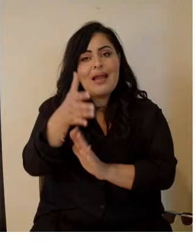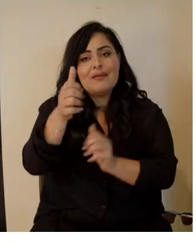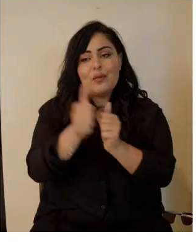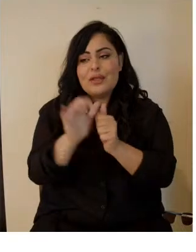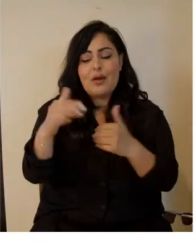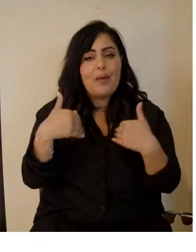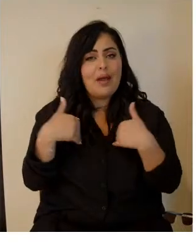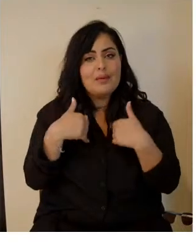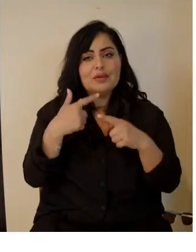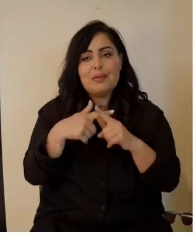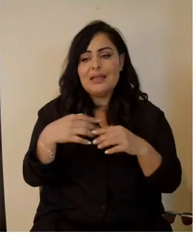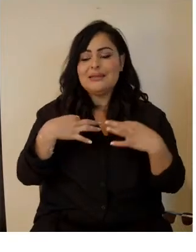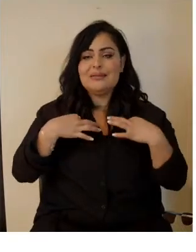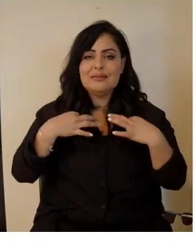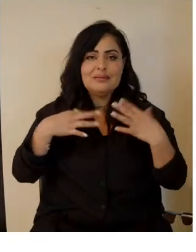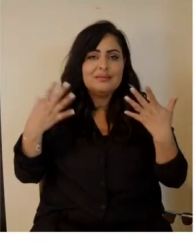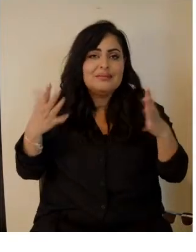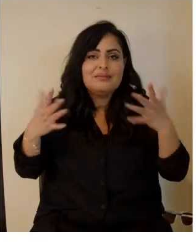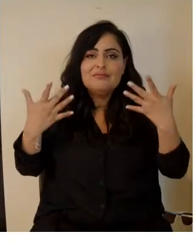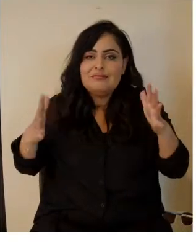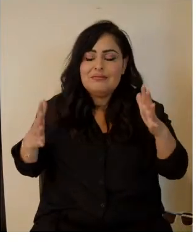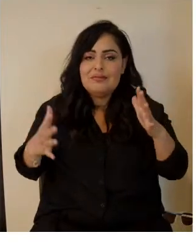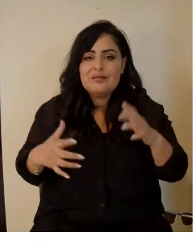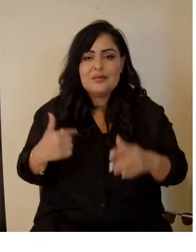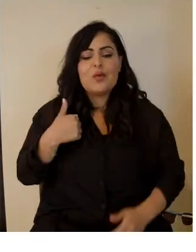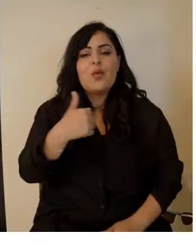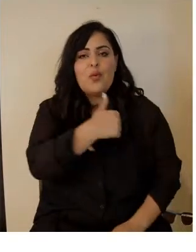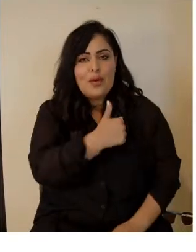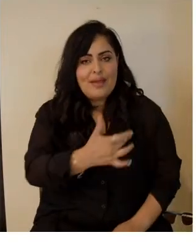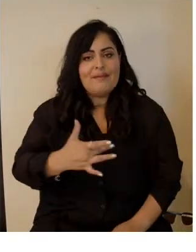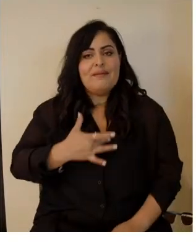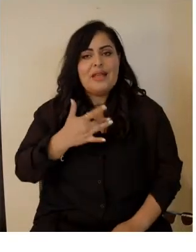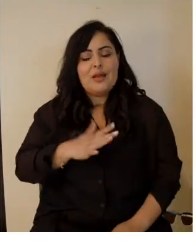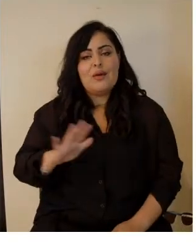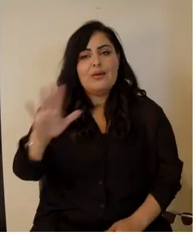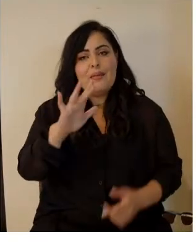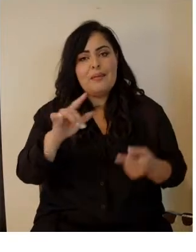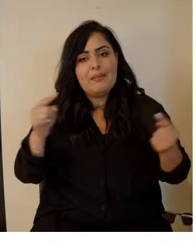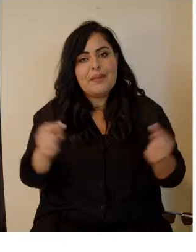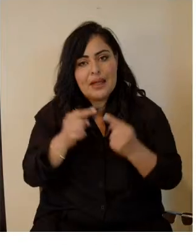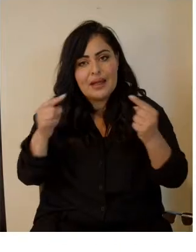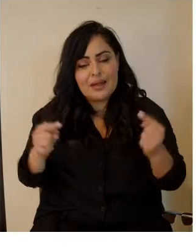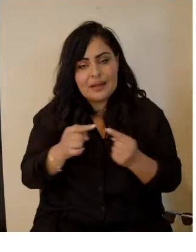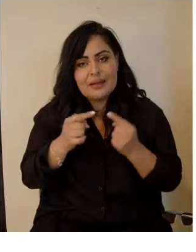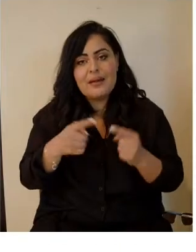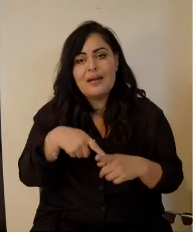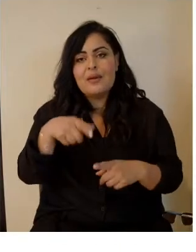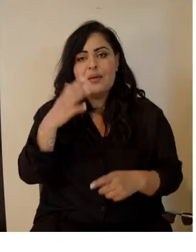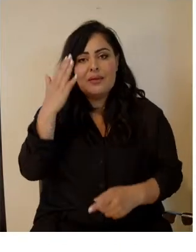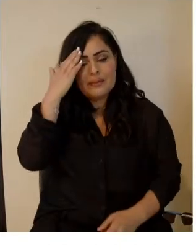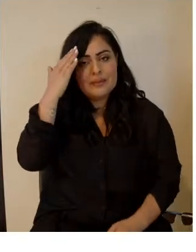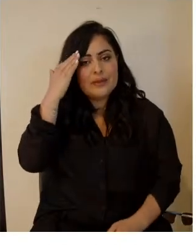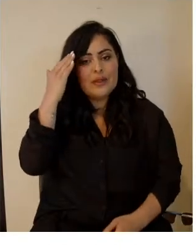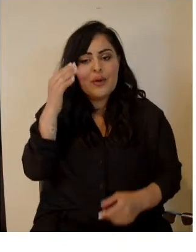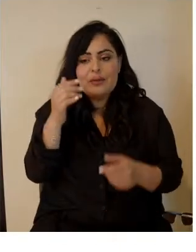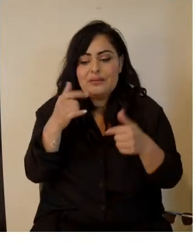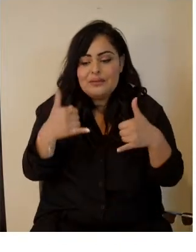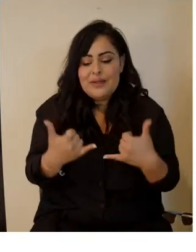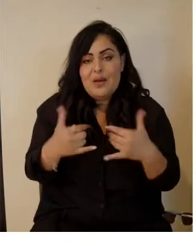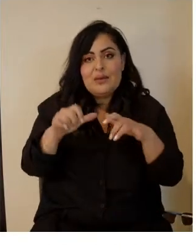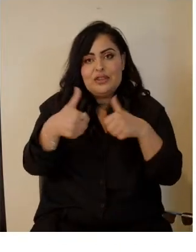and not much else. So we feel the pain amongst our communities. We know it's an incredibly challenging